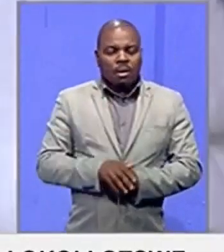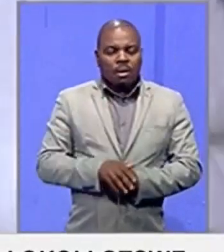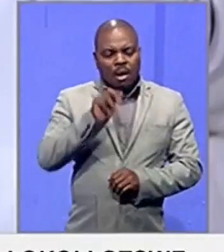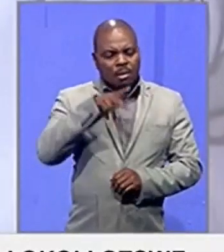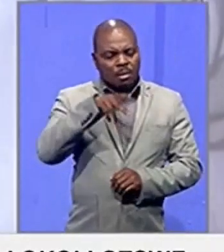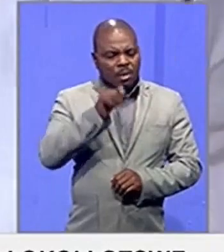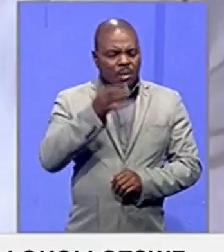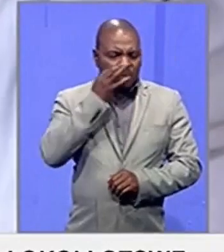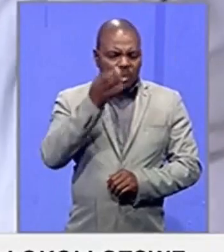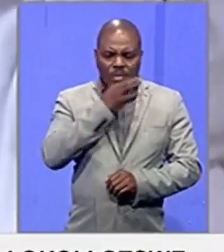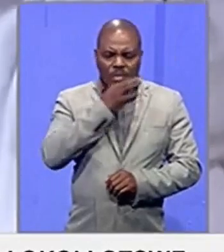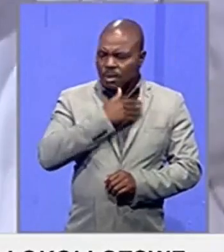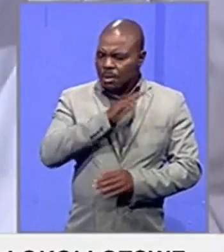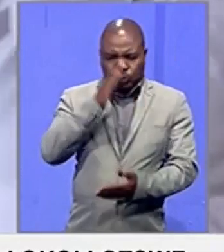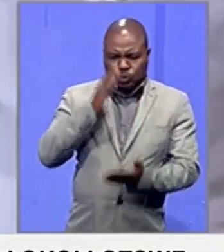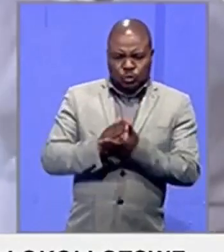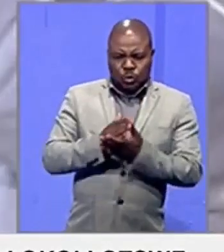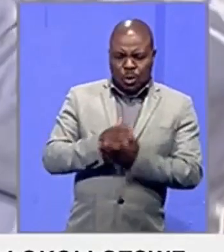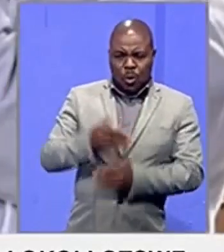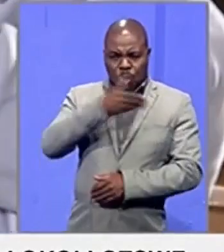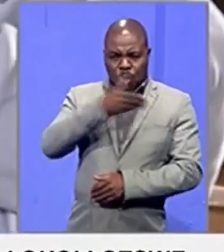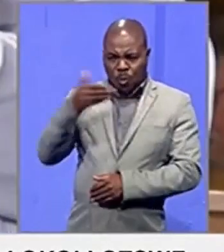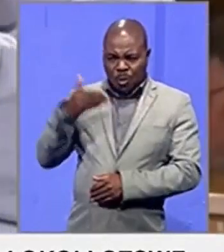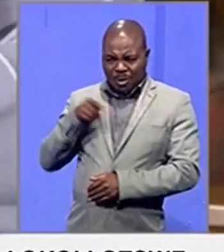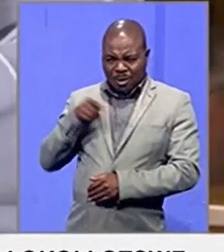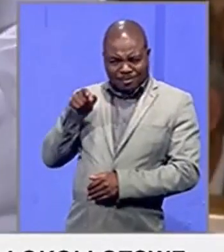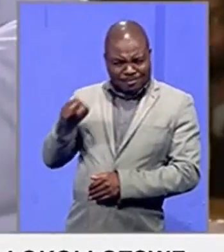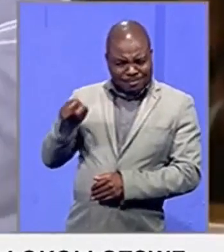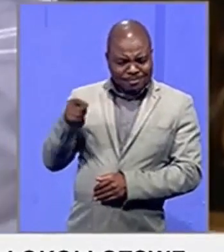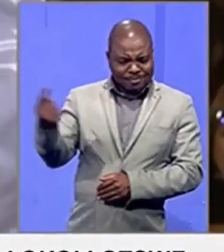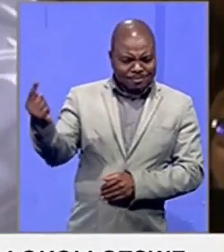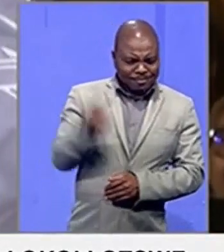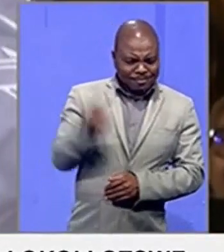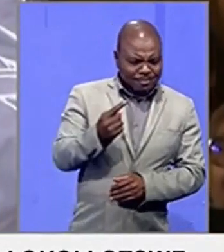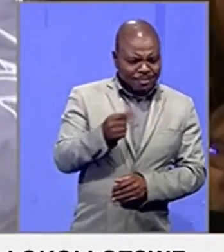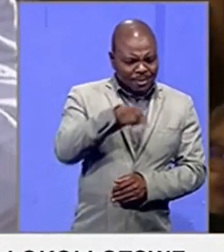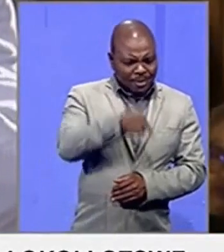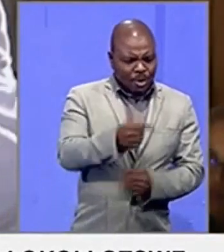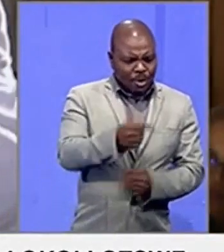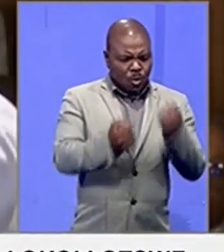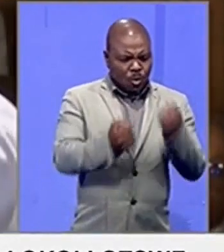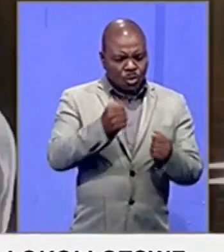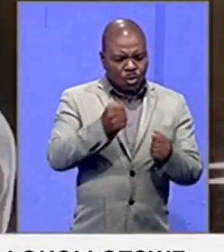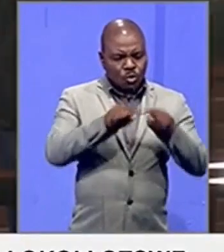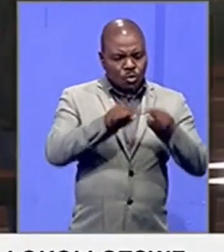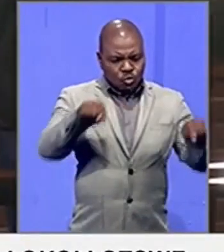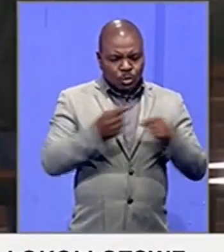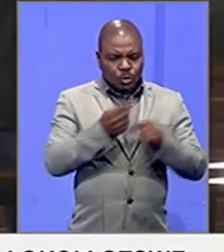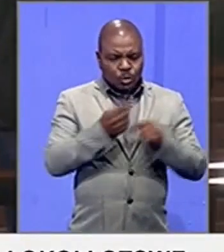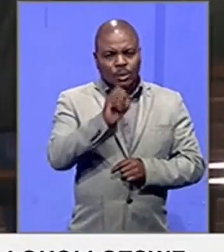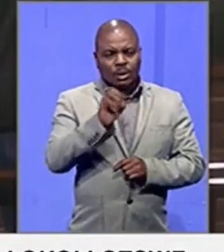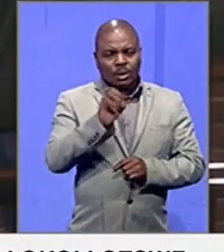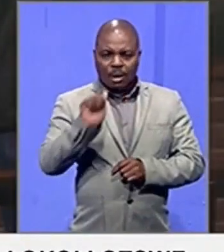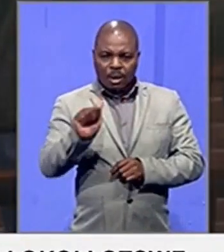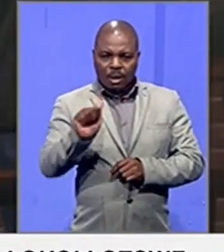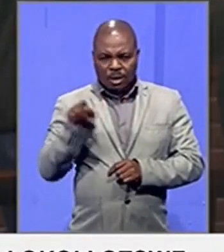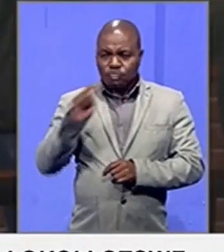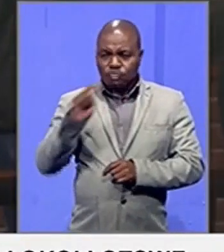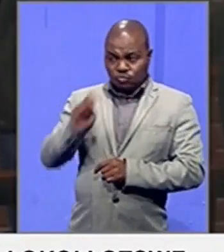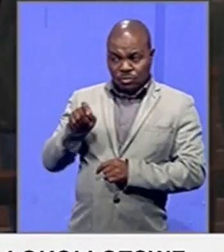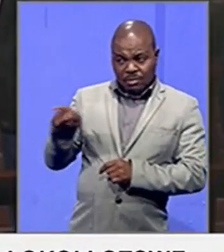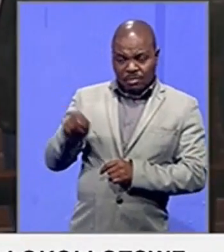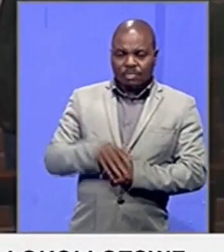gatelele gore ga bona bonnete jwa gore mosadi yo fa pele ga kgotlatshekelo ya 20A ke Magudumana. What I'm saying is the court itself must